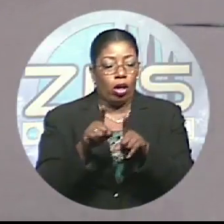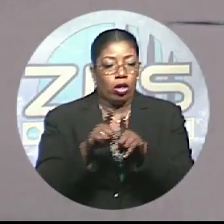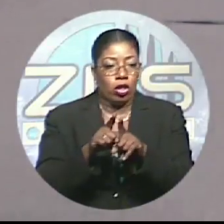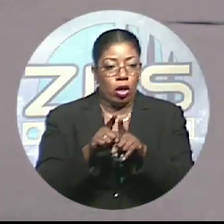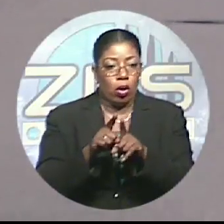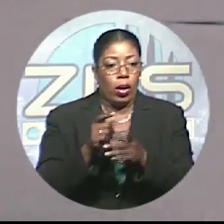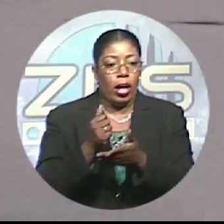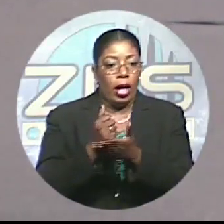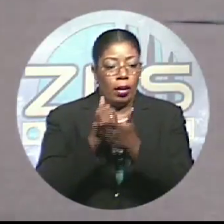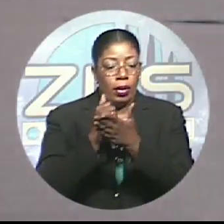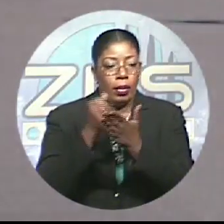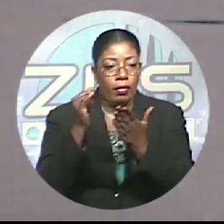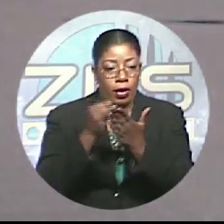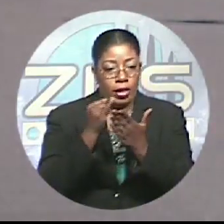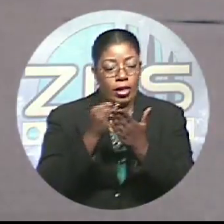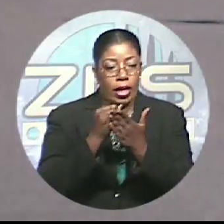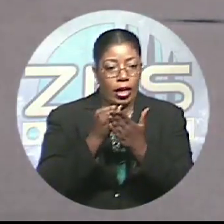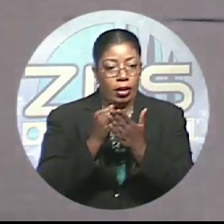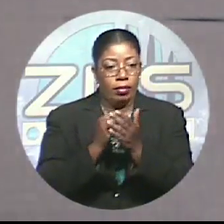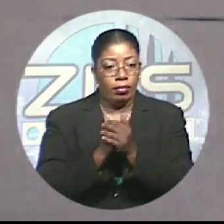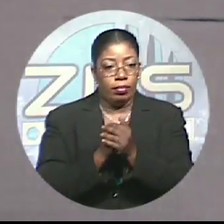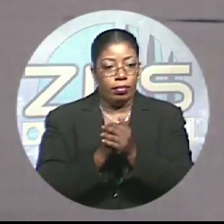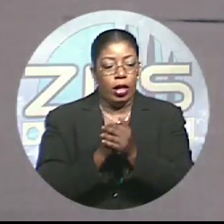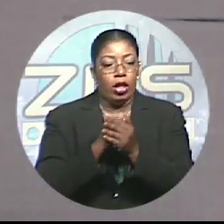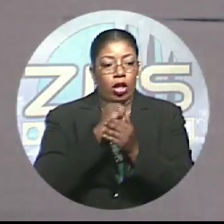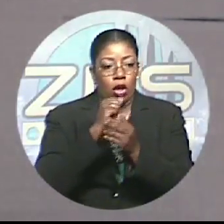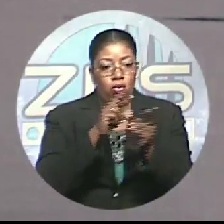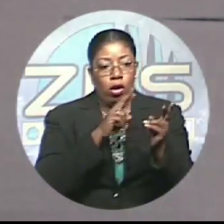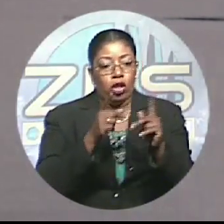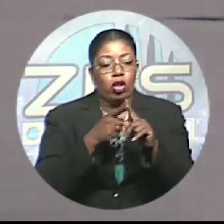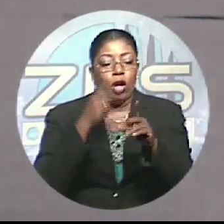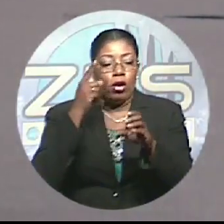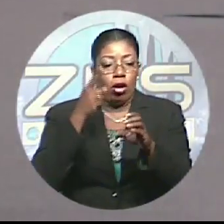the investigation going. However, they are unprepared